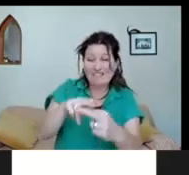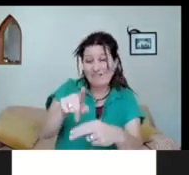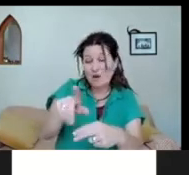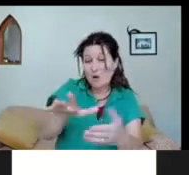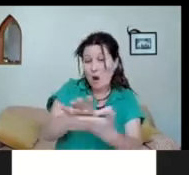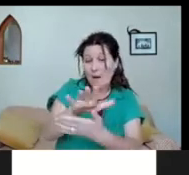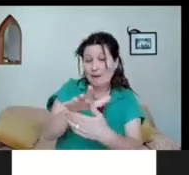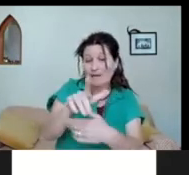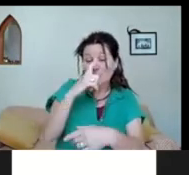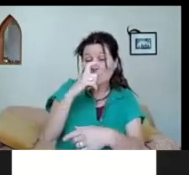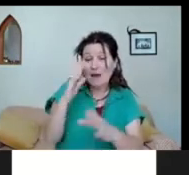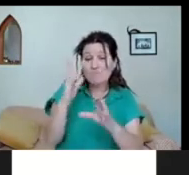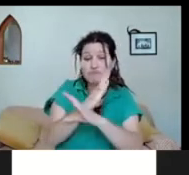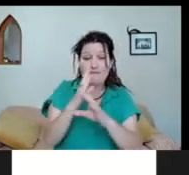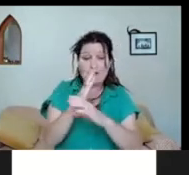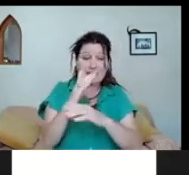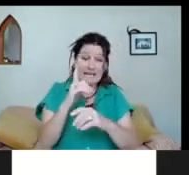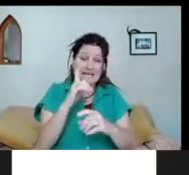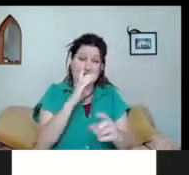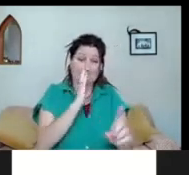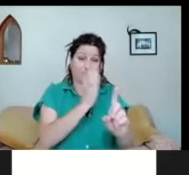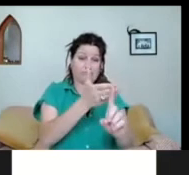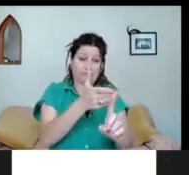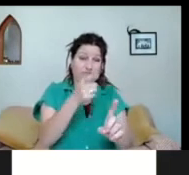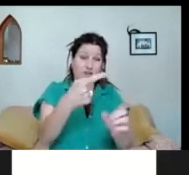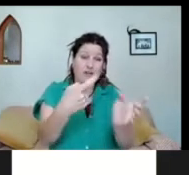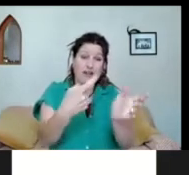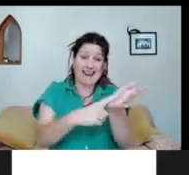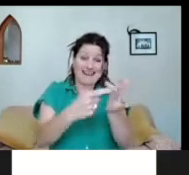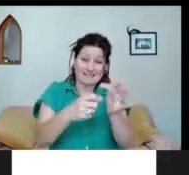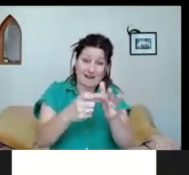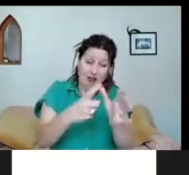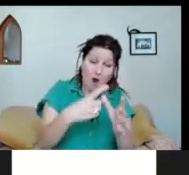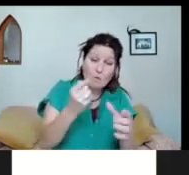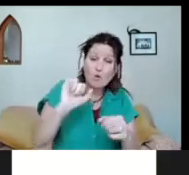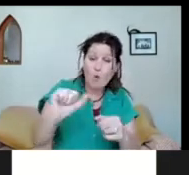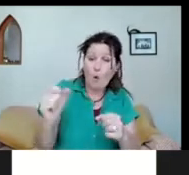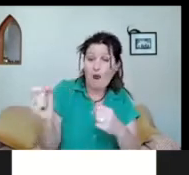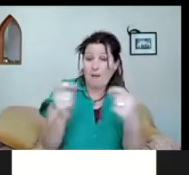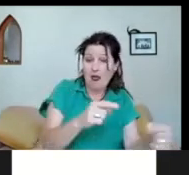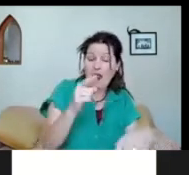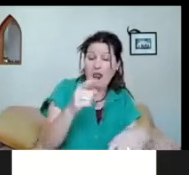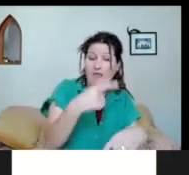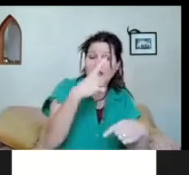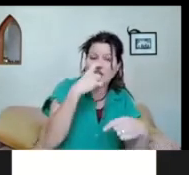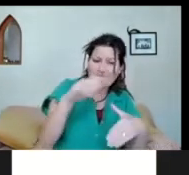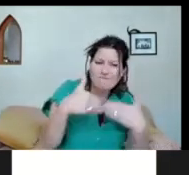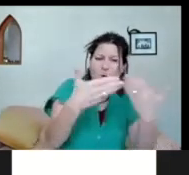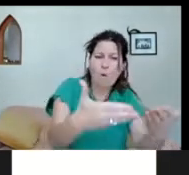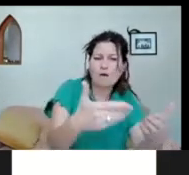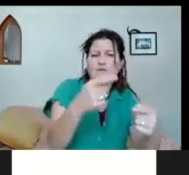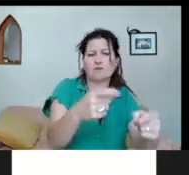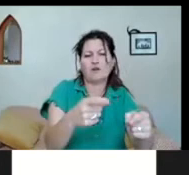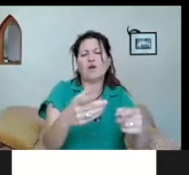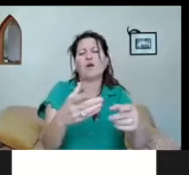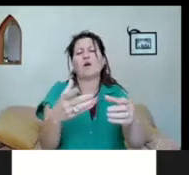privately sending me your email, then I can email Pinny, sending you her email, GDPR, and then say